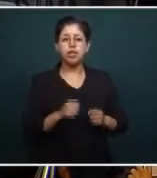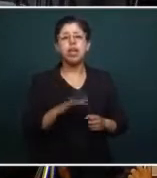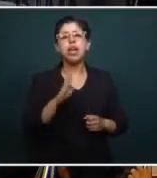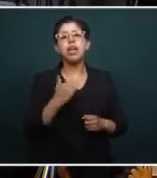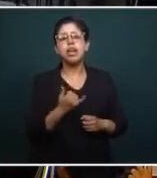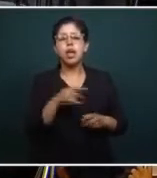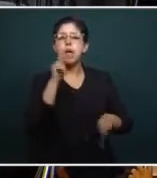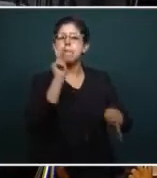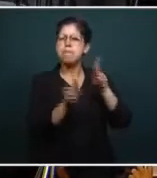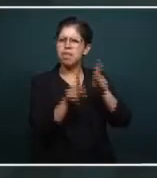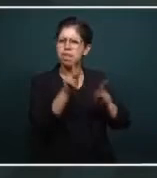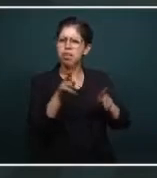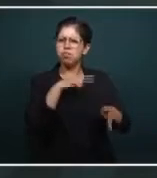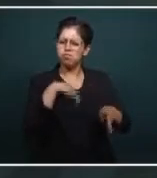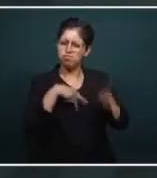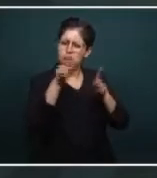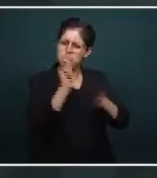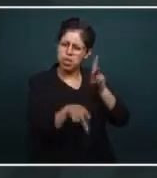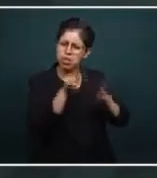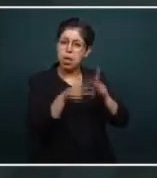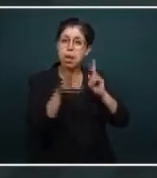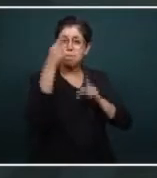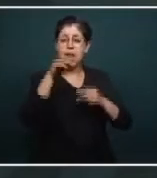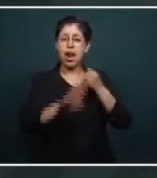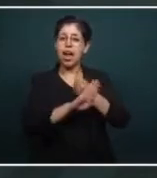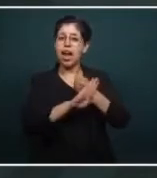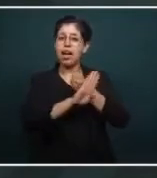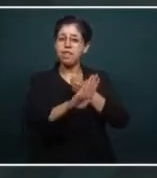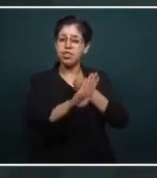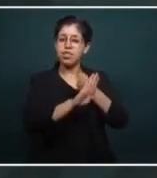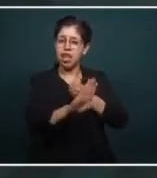and they have a talk to try and prevent